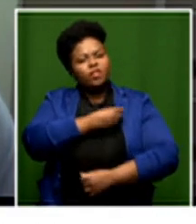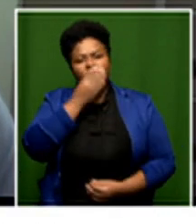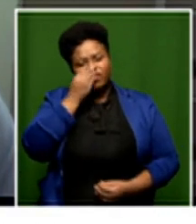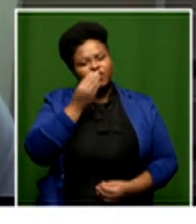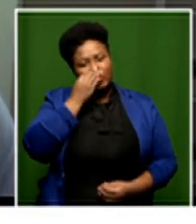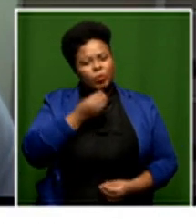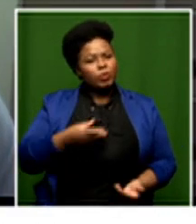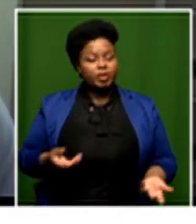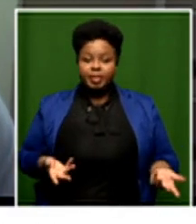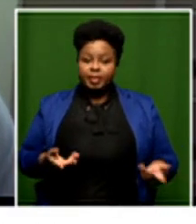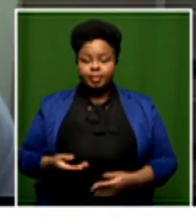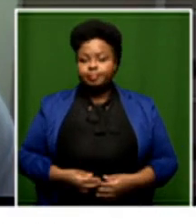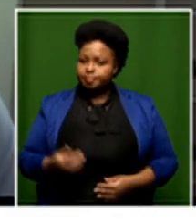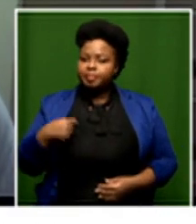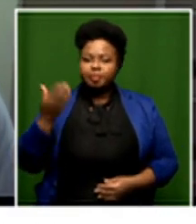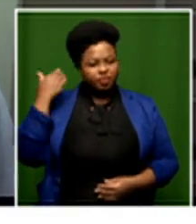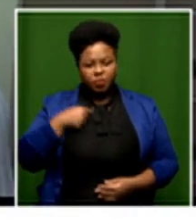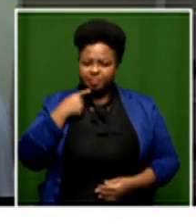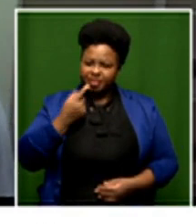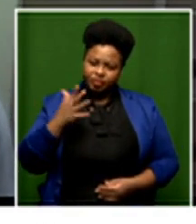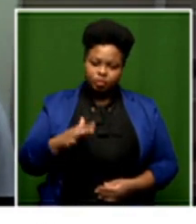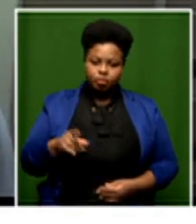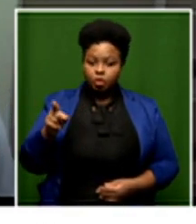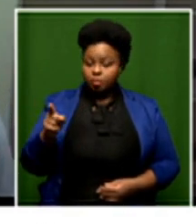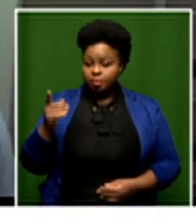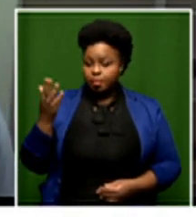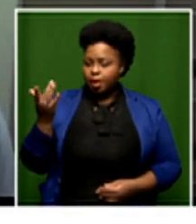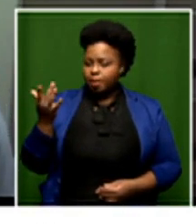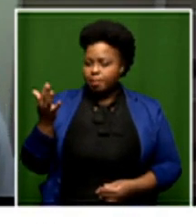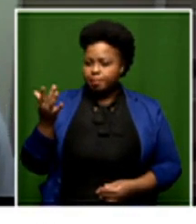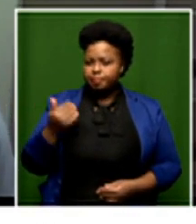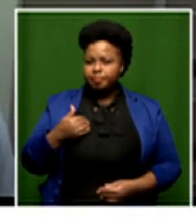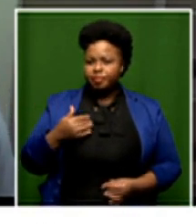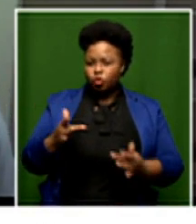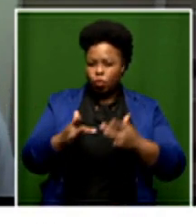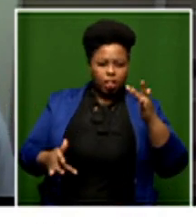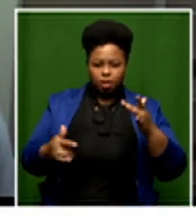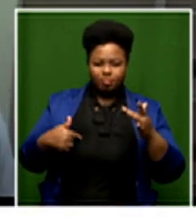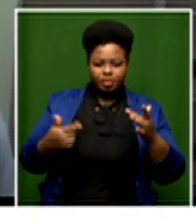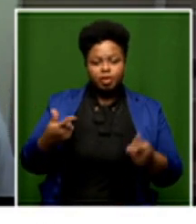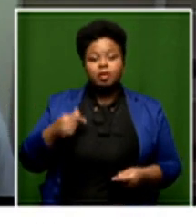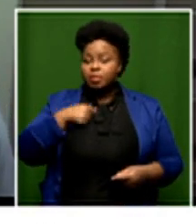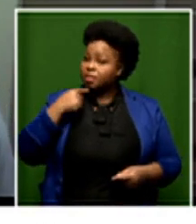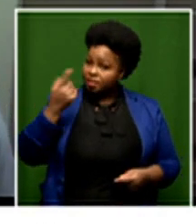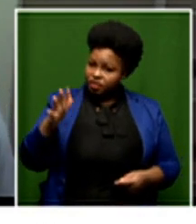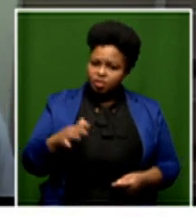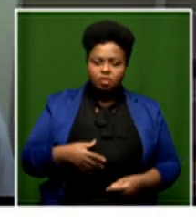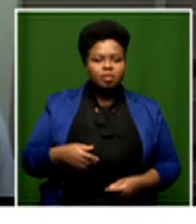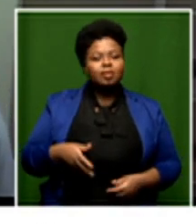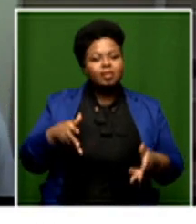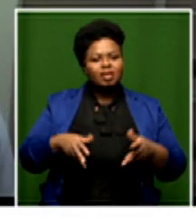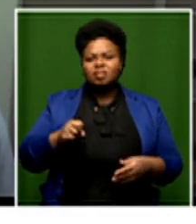talking about, I had mentioned, and I think we that was where you broke the connection a little bit in terms of the fact that South